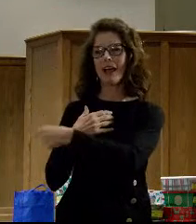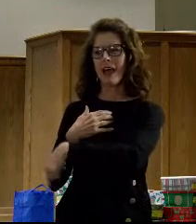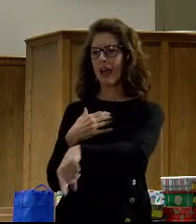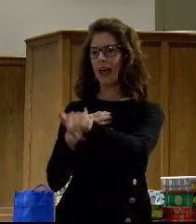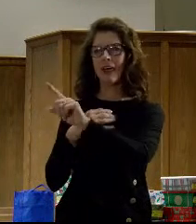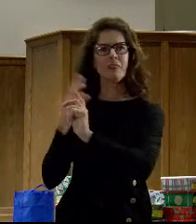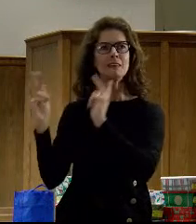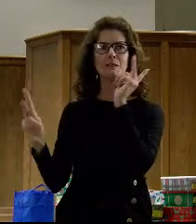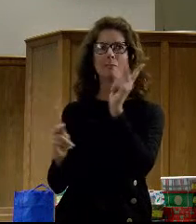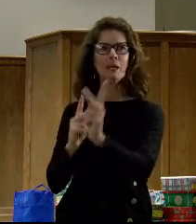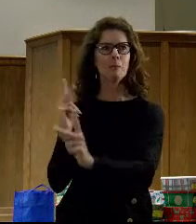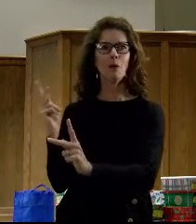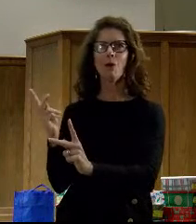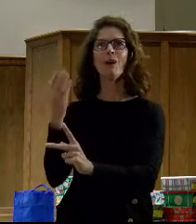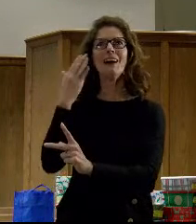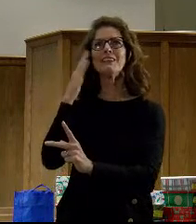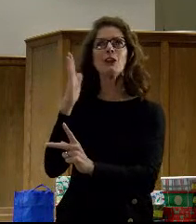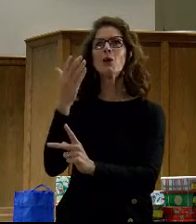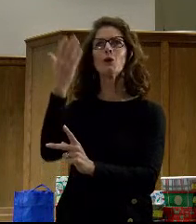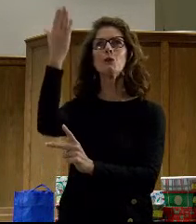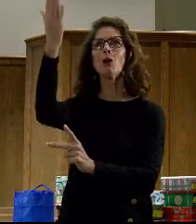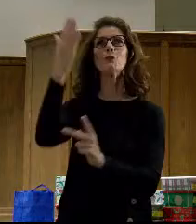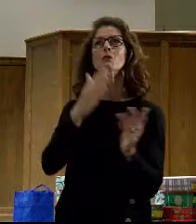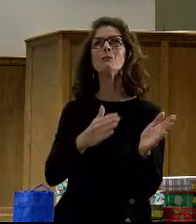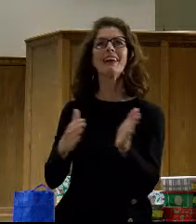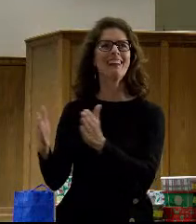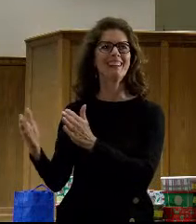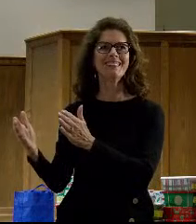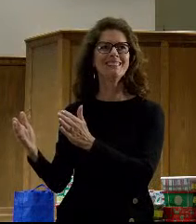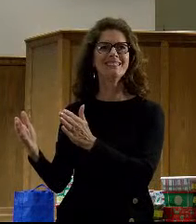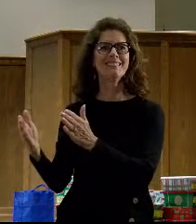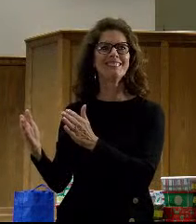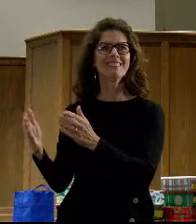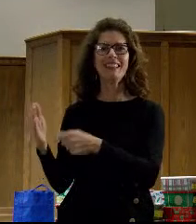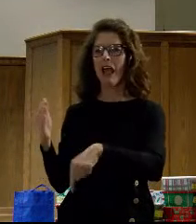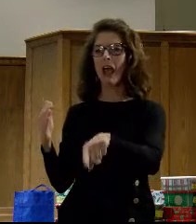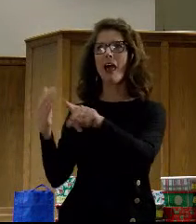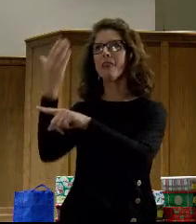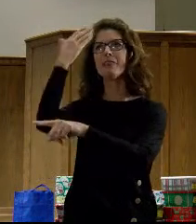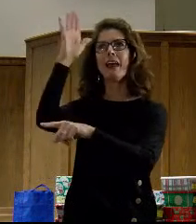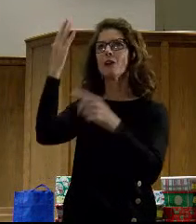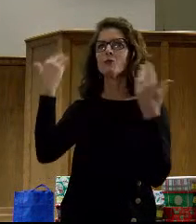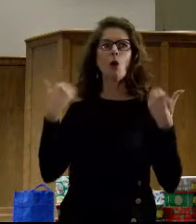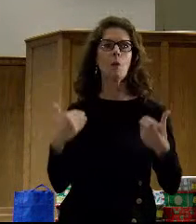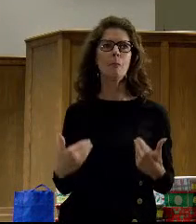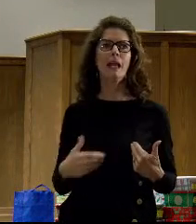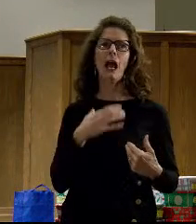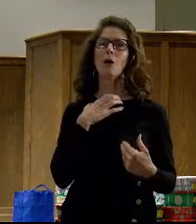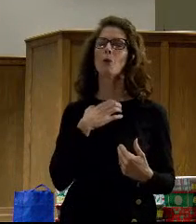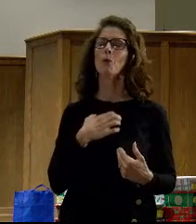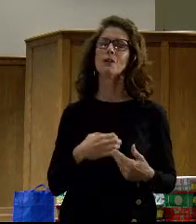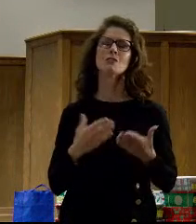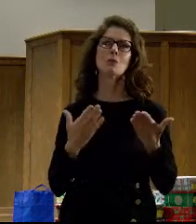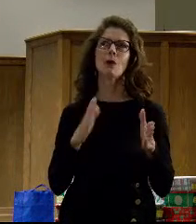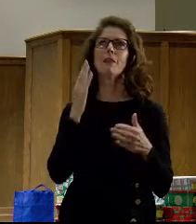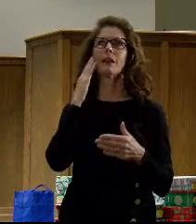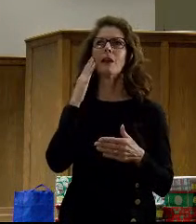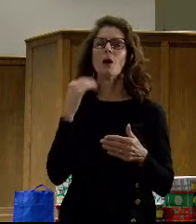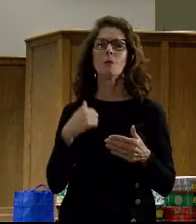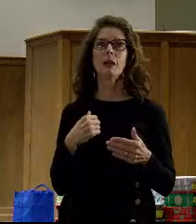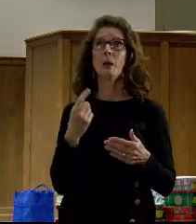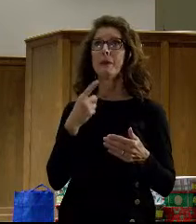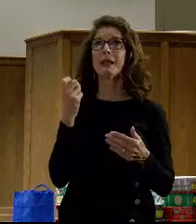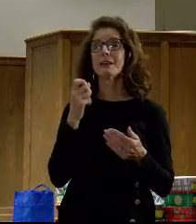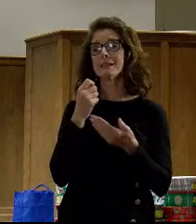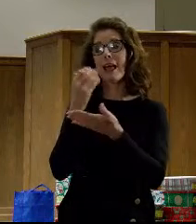me and spitting in my face, they don't know you the way that I know you. They don't know me the way I wish they would know me. And because they don't know the